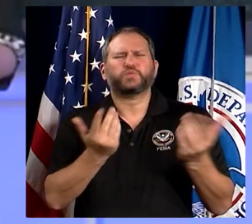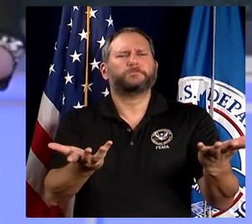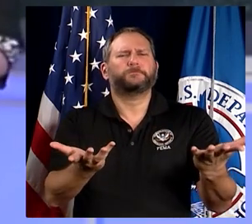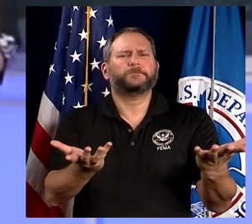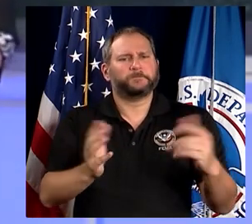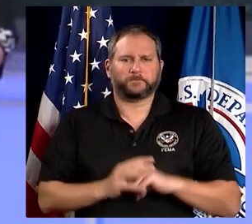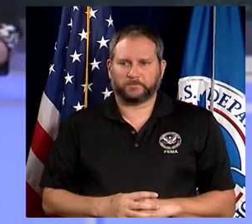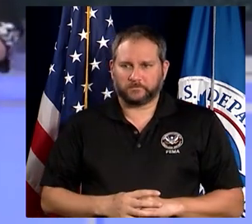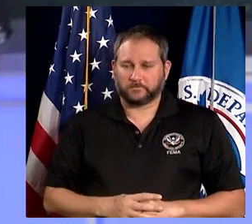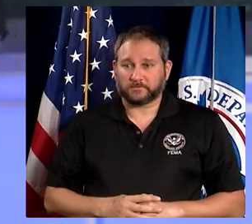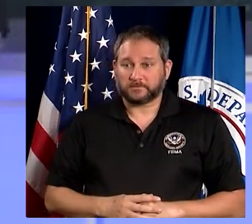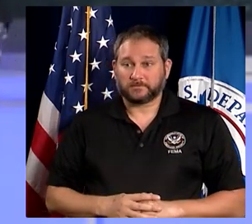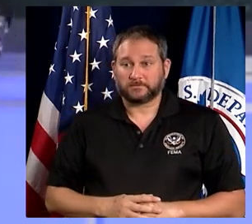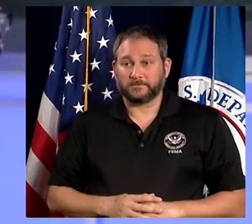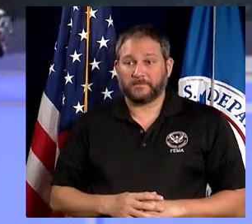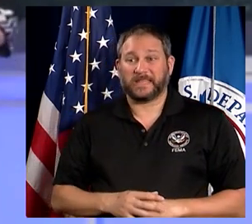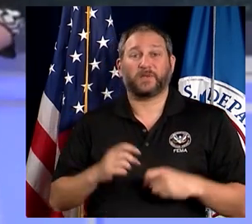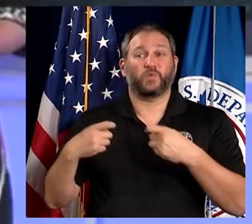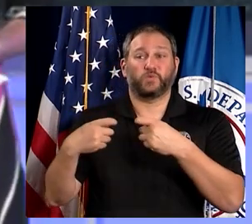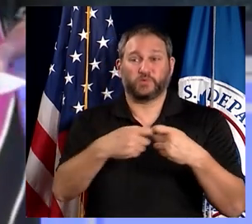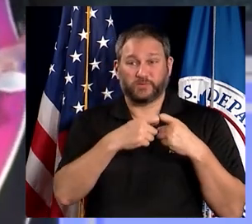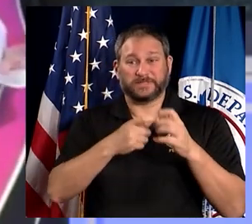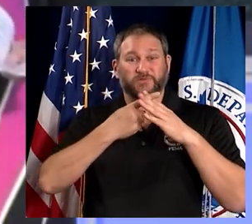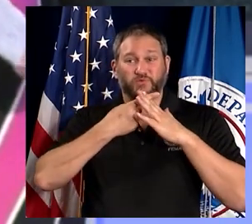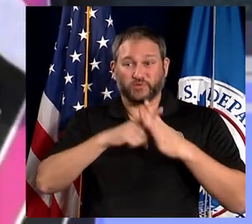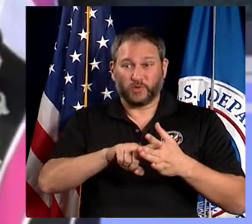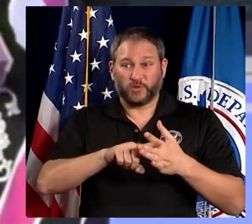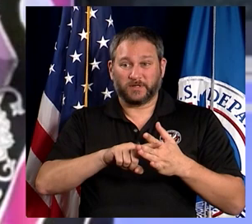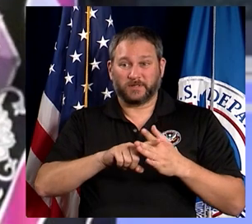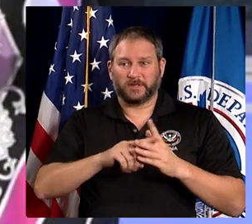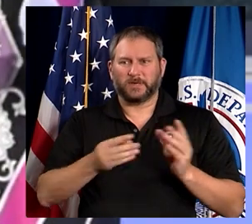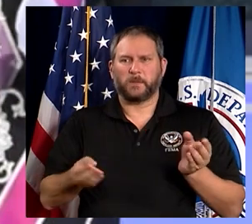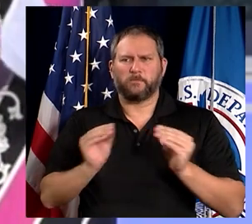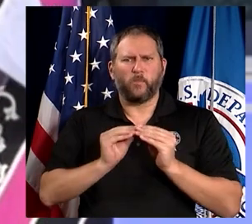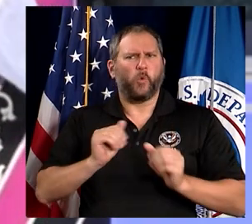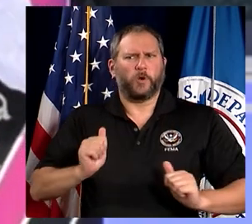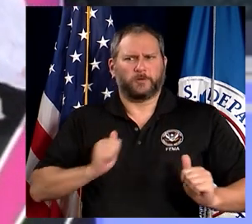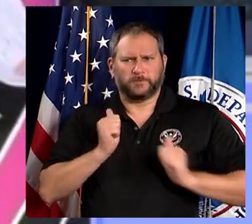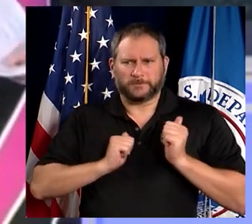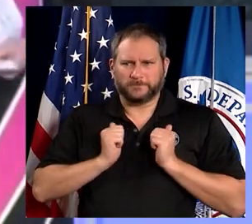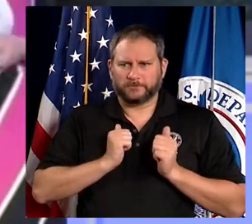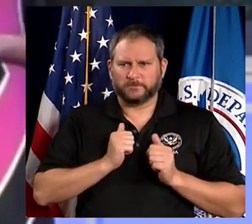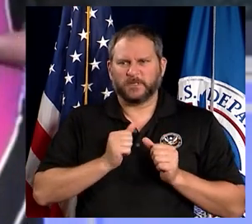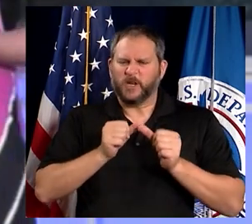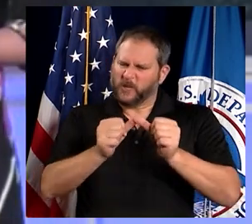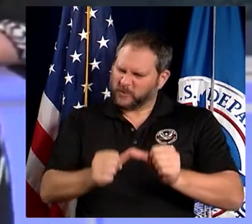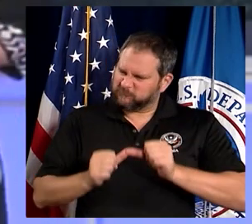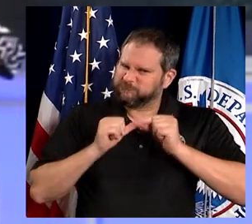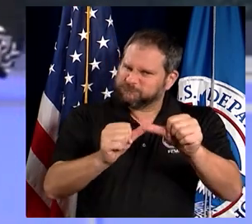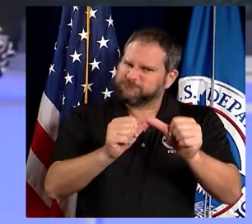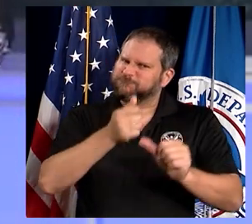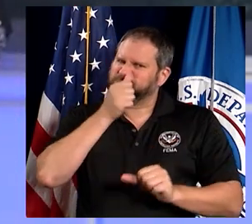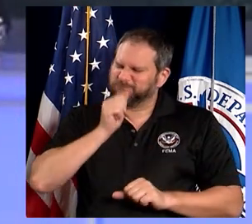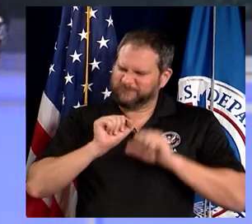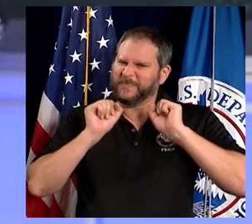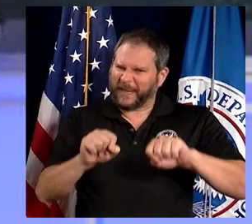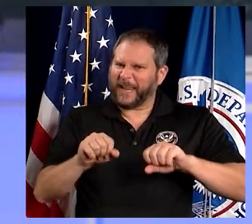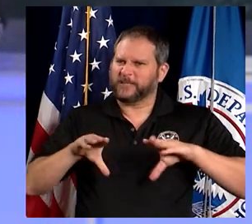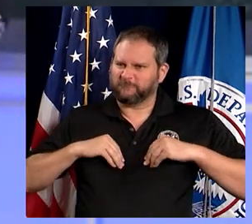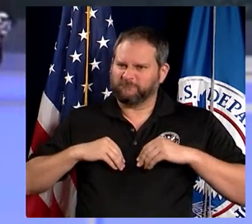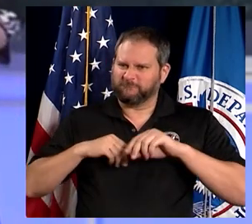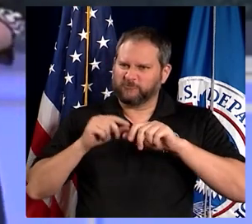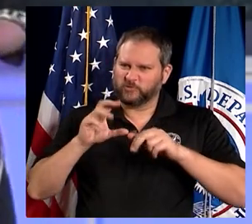Utilities are starting to begin aggressive storm hardening programs. These include replacing wood poles